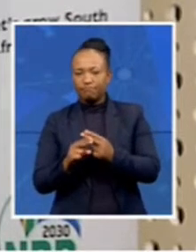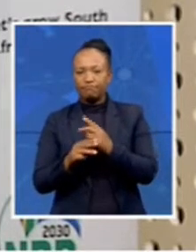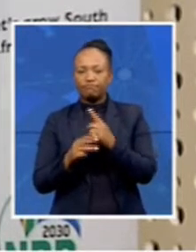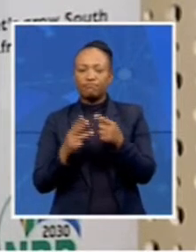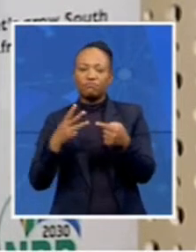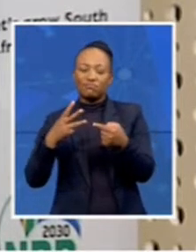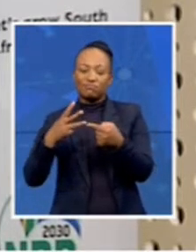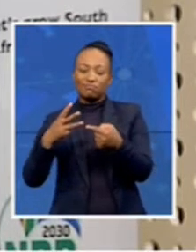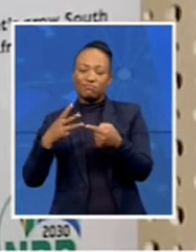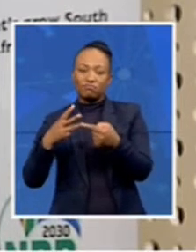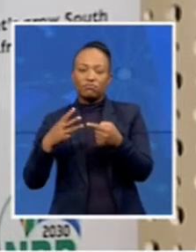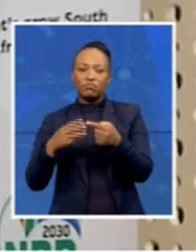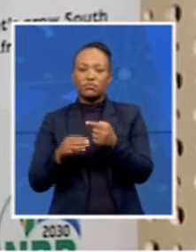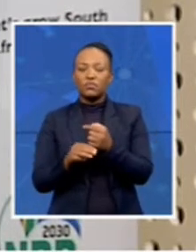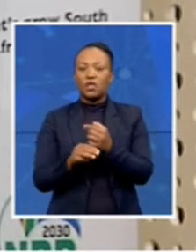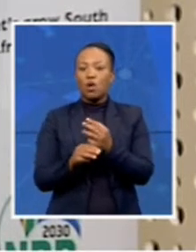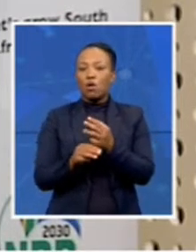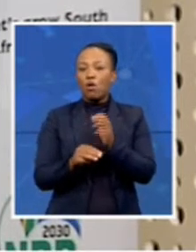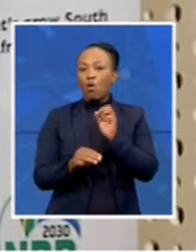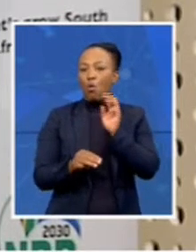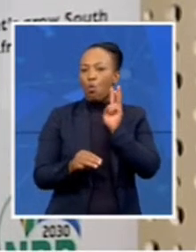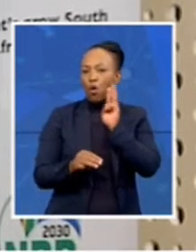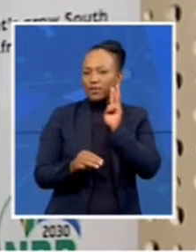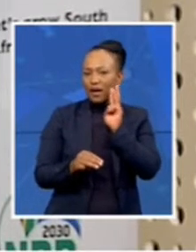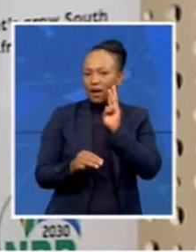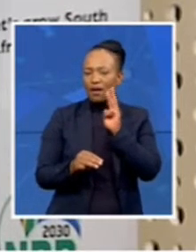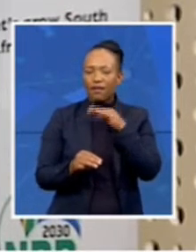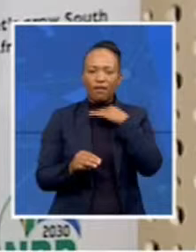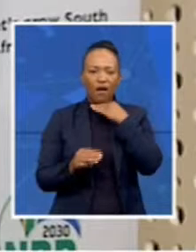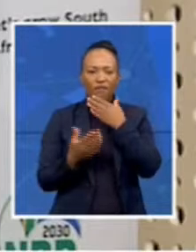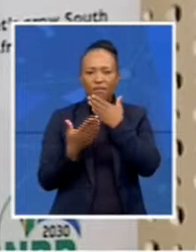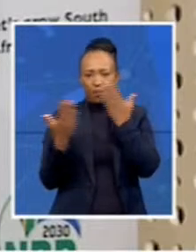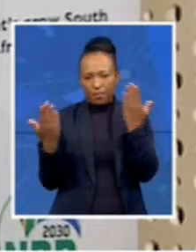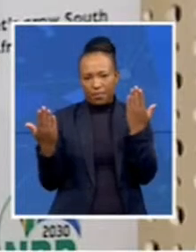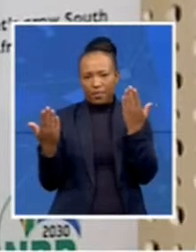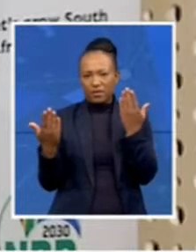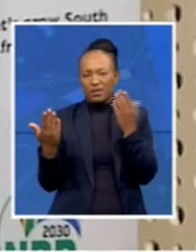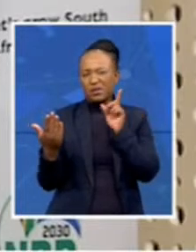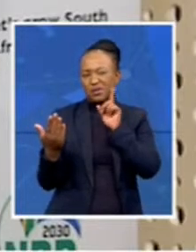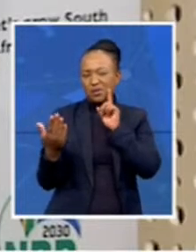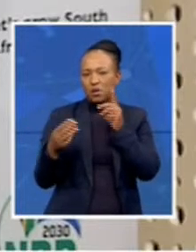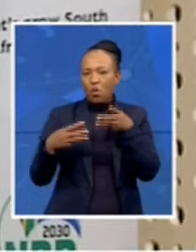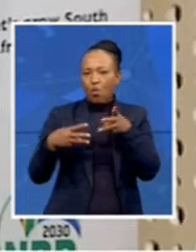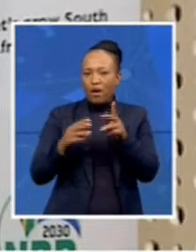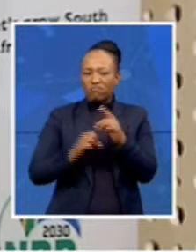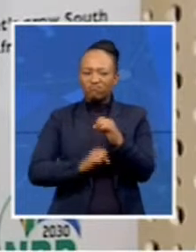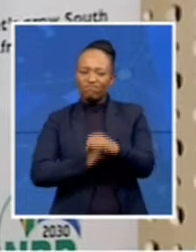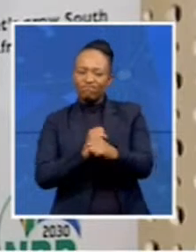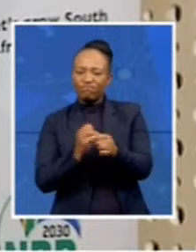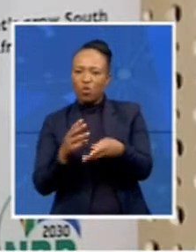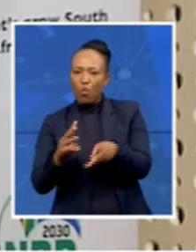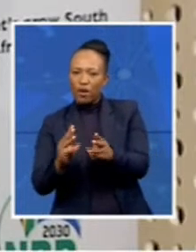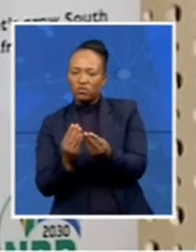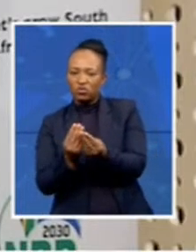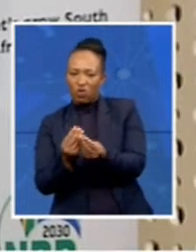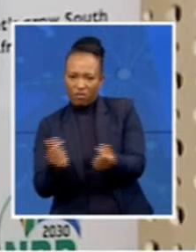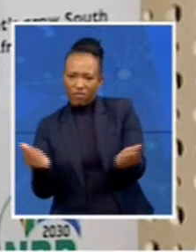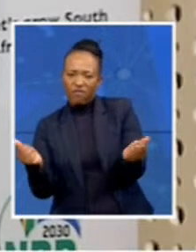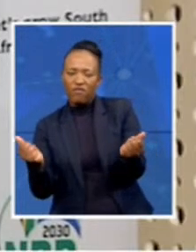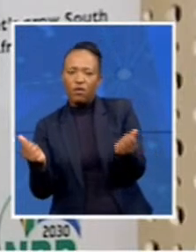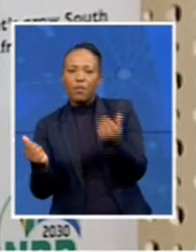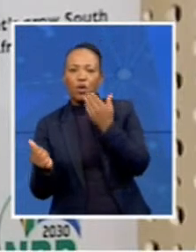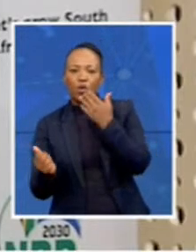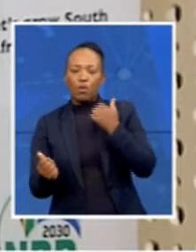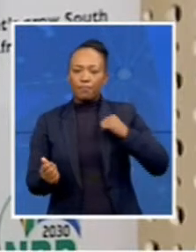shortages, delivery mechanisms by municipalities and water boards. The fourth theme was